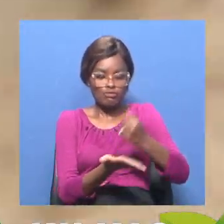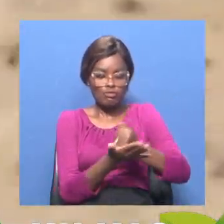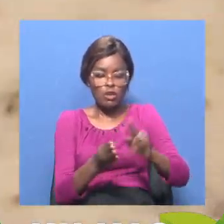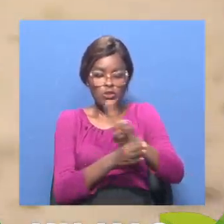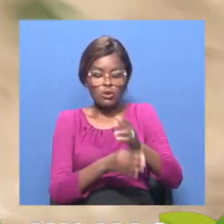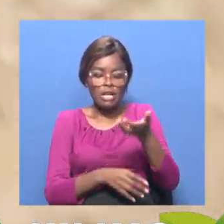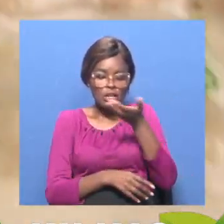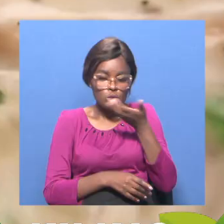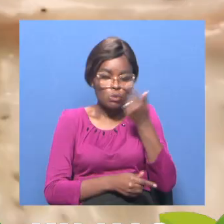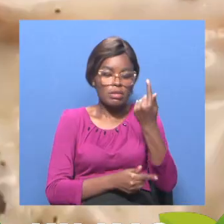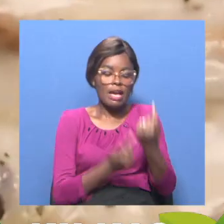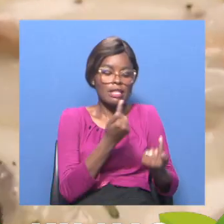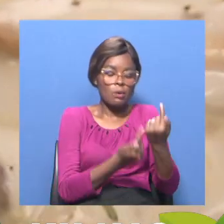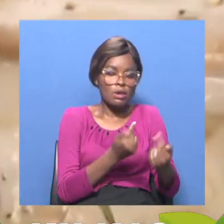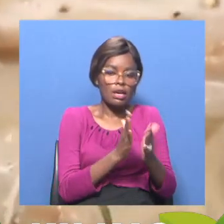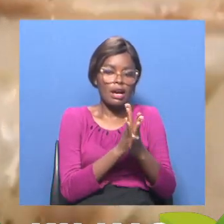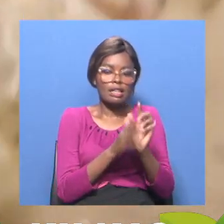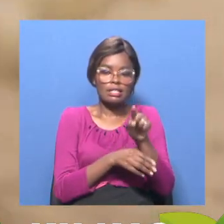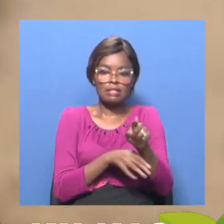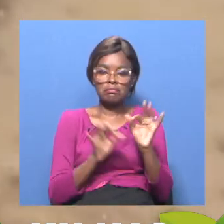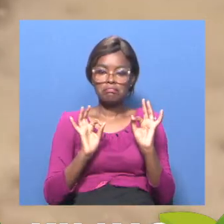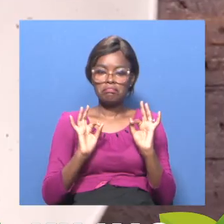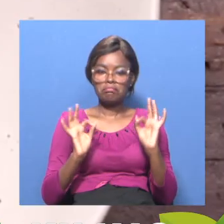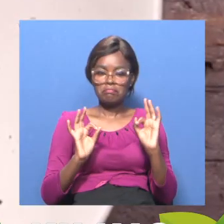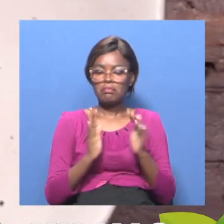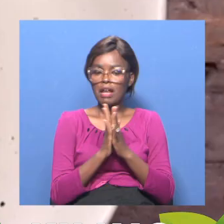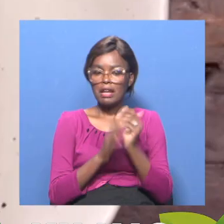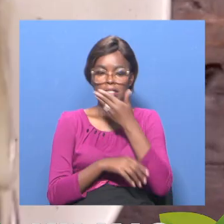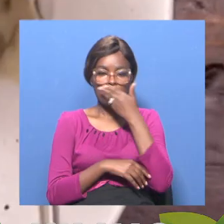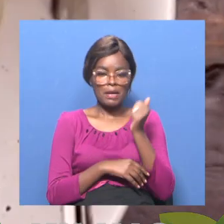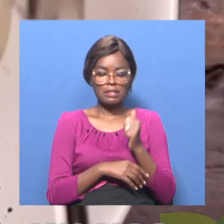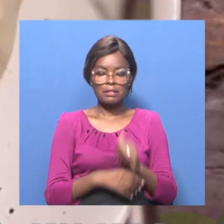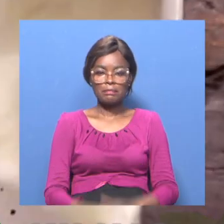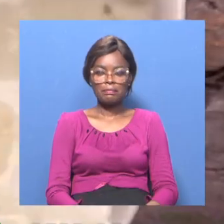in the kitchen, and I can say it's a fan favorite so far. Yes.